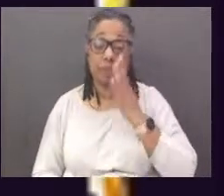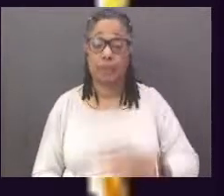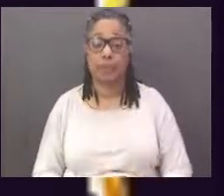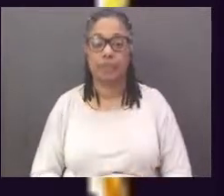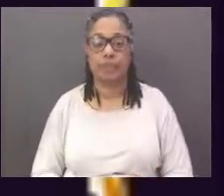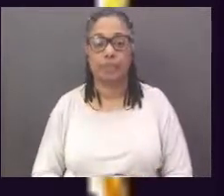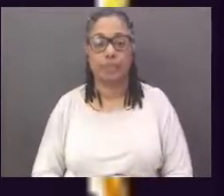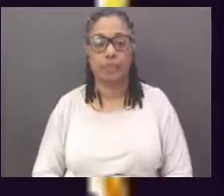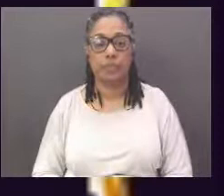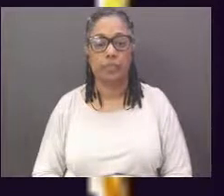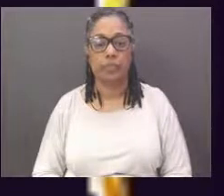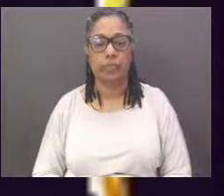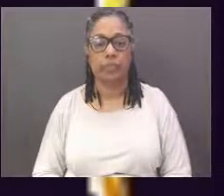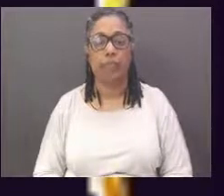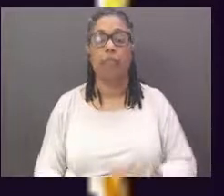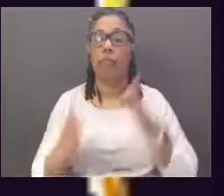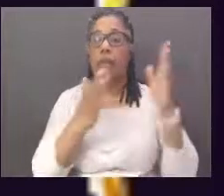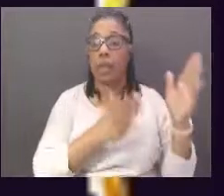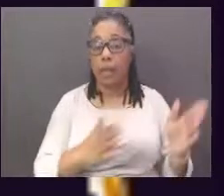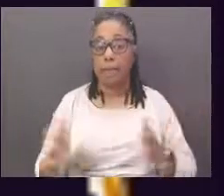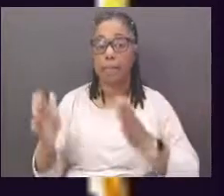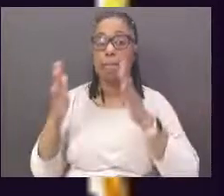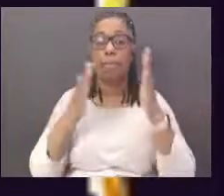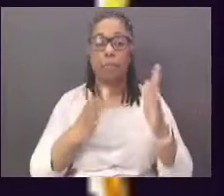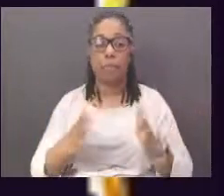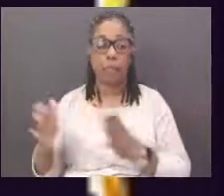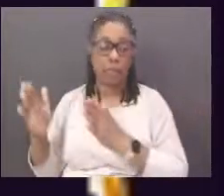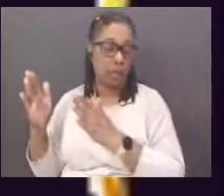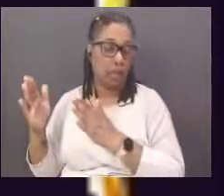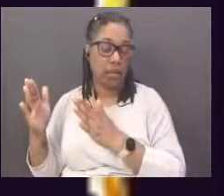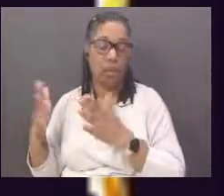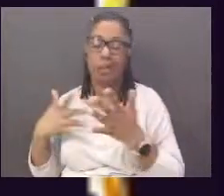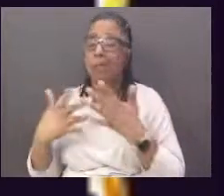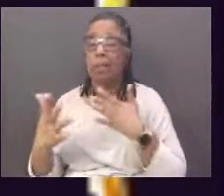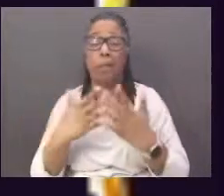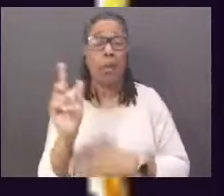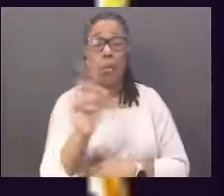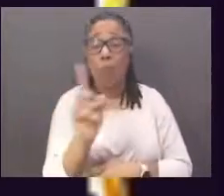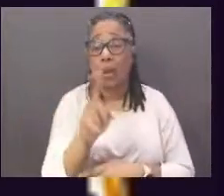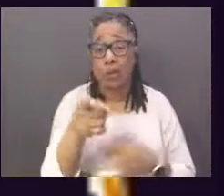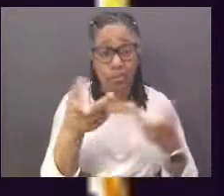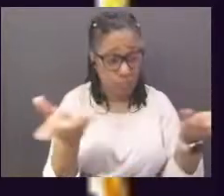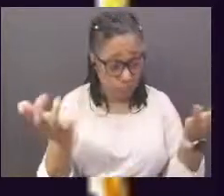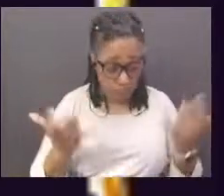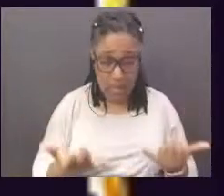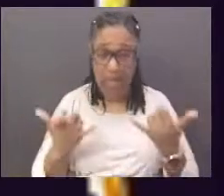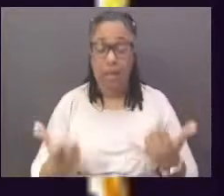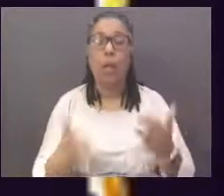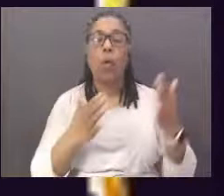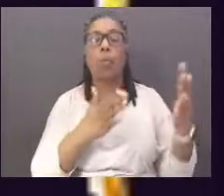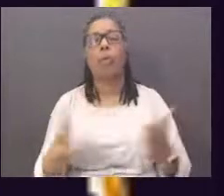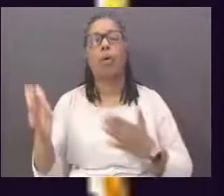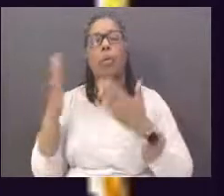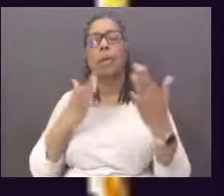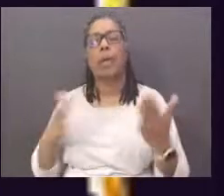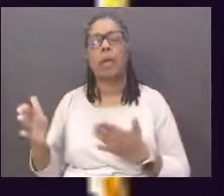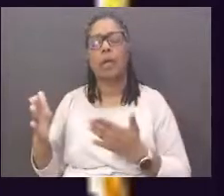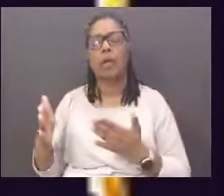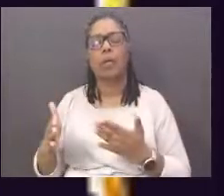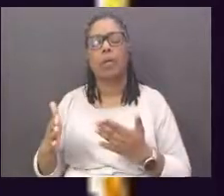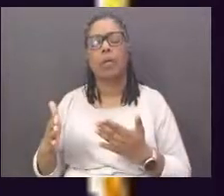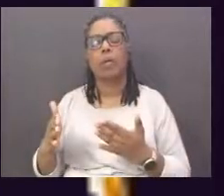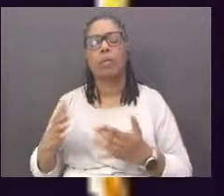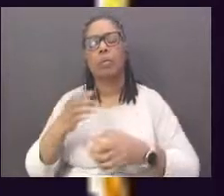you might prepare where you are to receive this act of